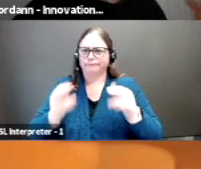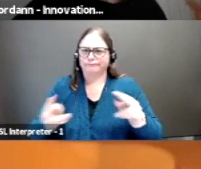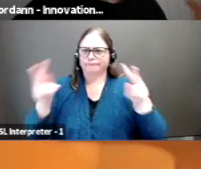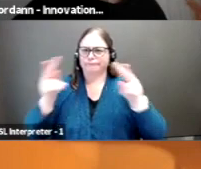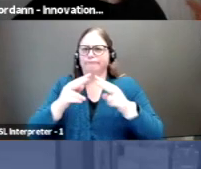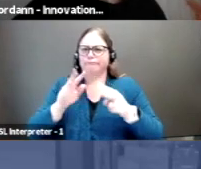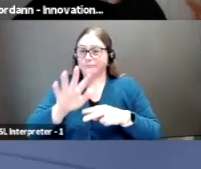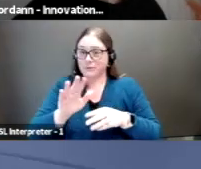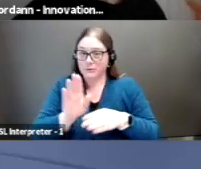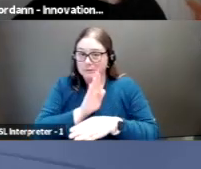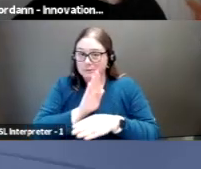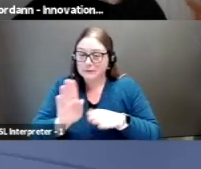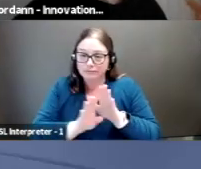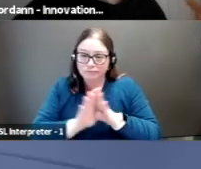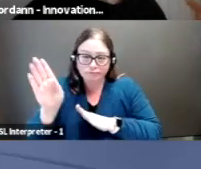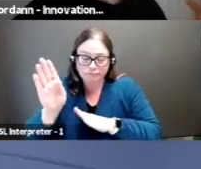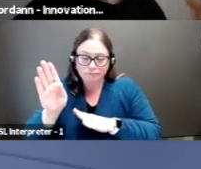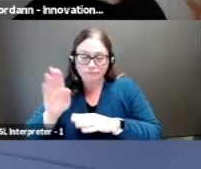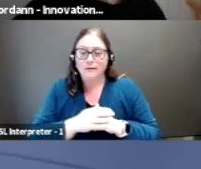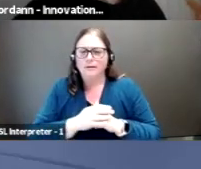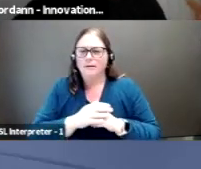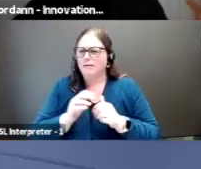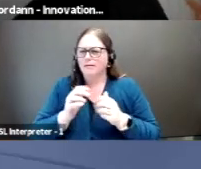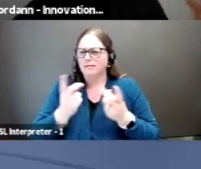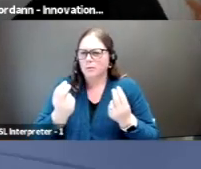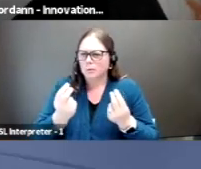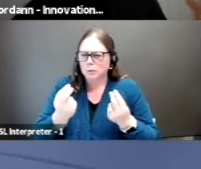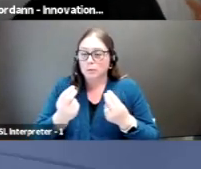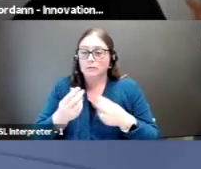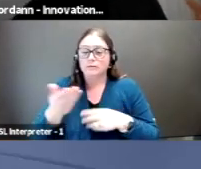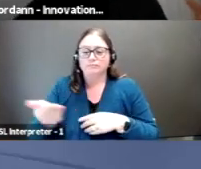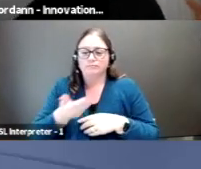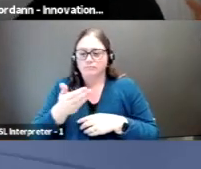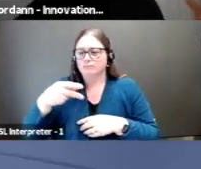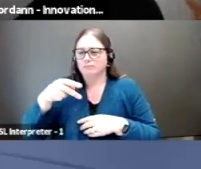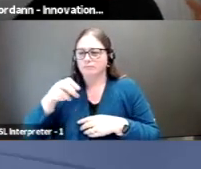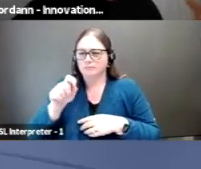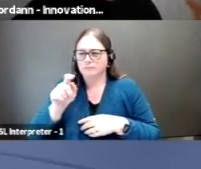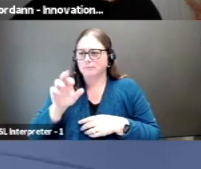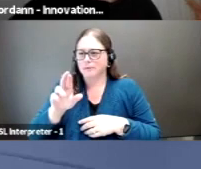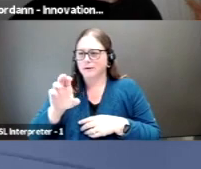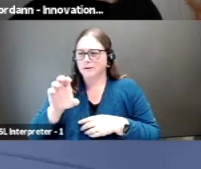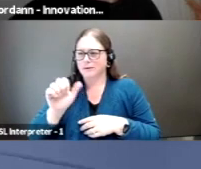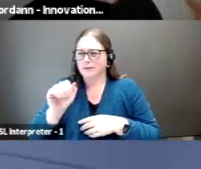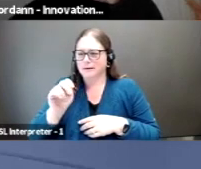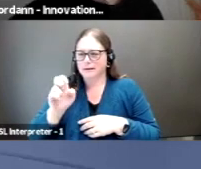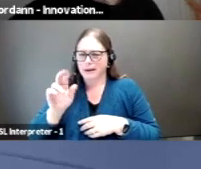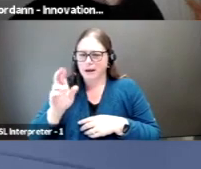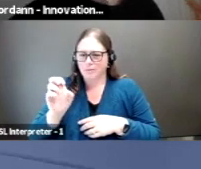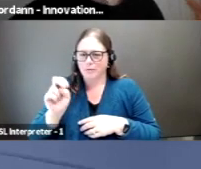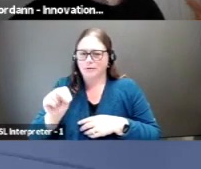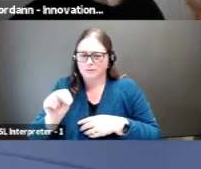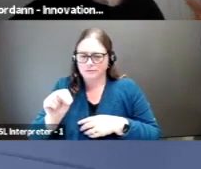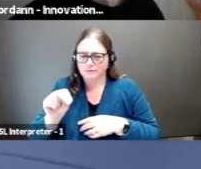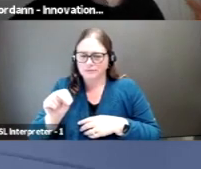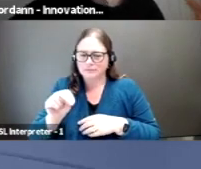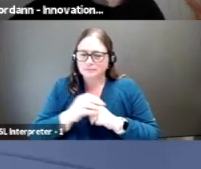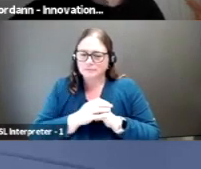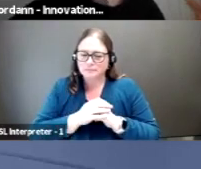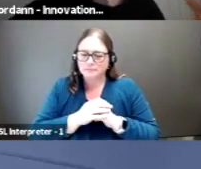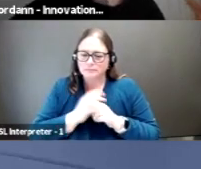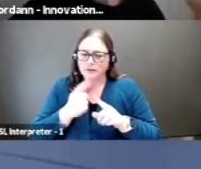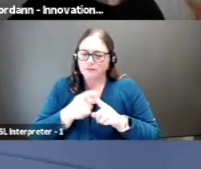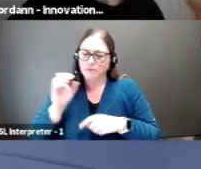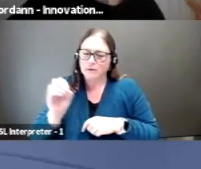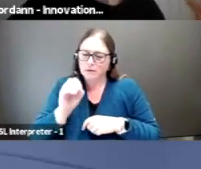Peter Cameron is here from Ontario Cooperative Association, and he's going to talk to us about